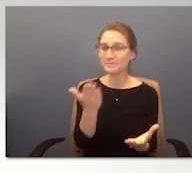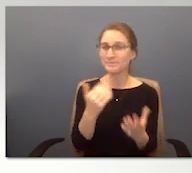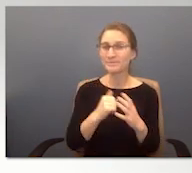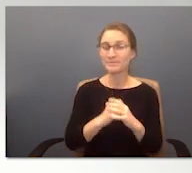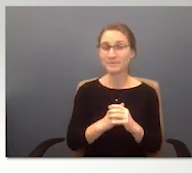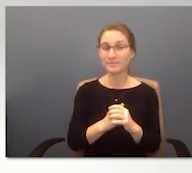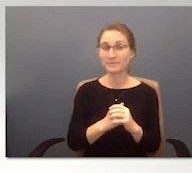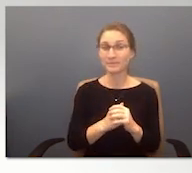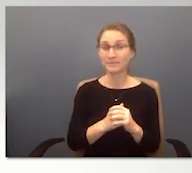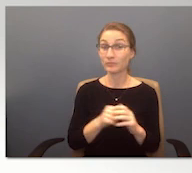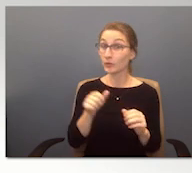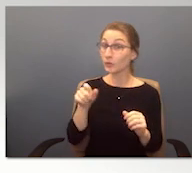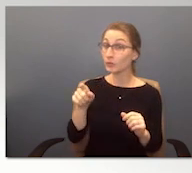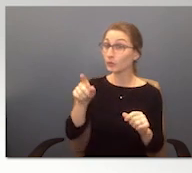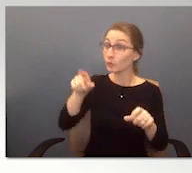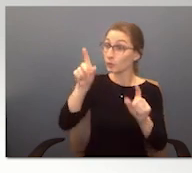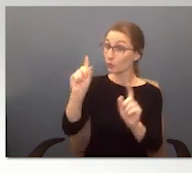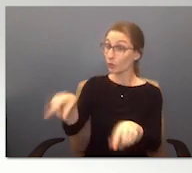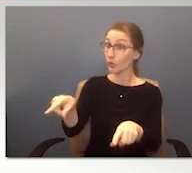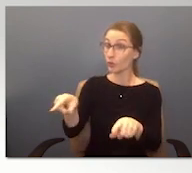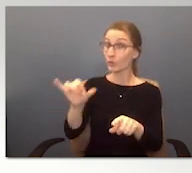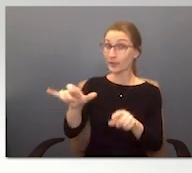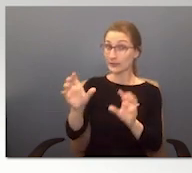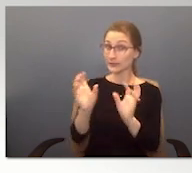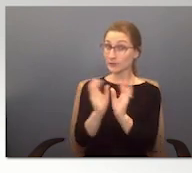Thank you. Are you going to be able to go to